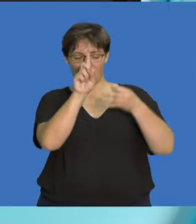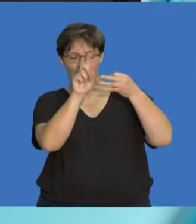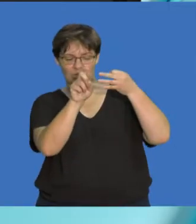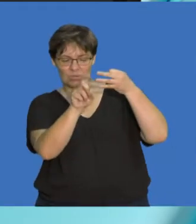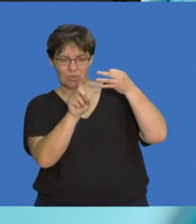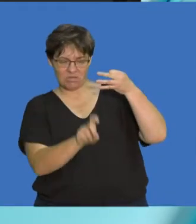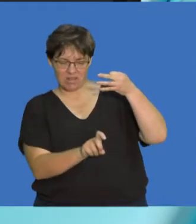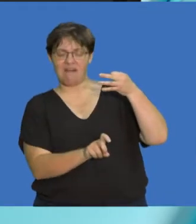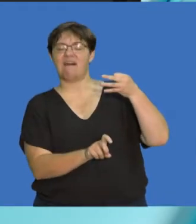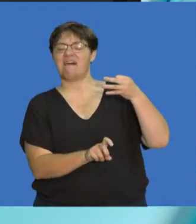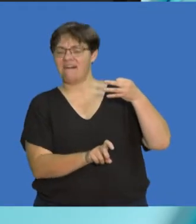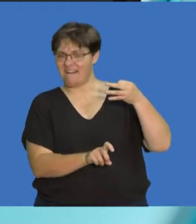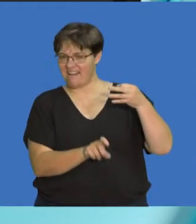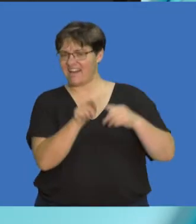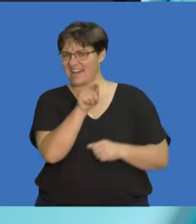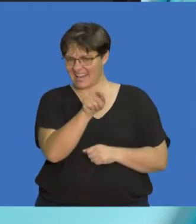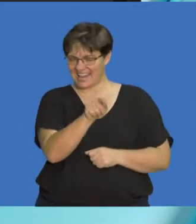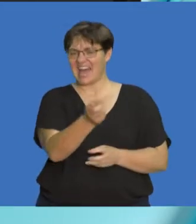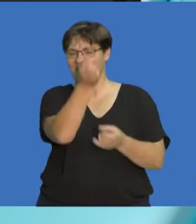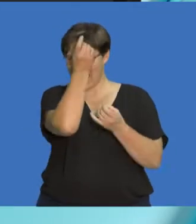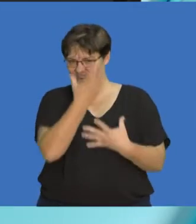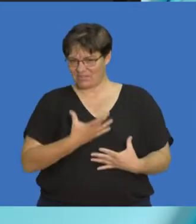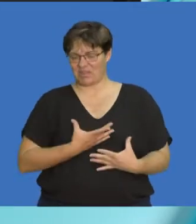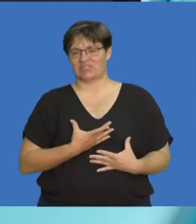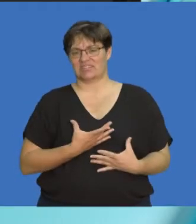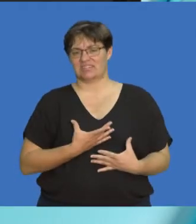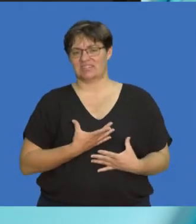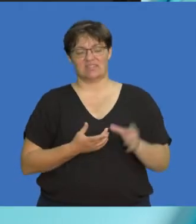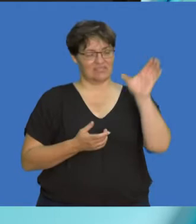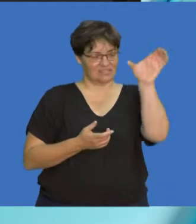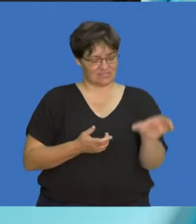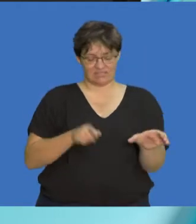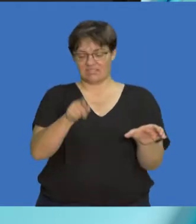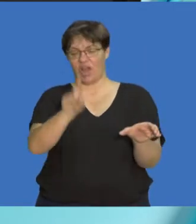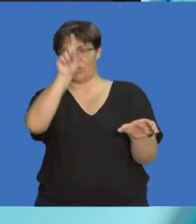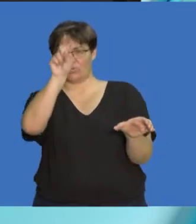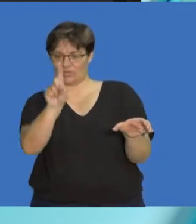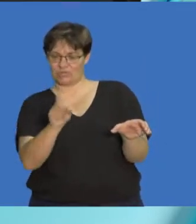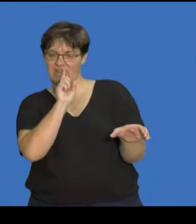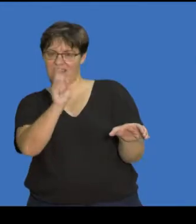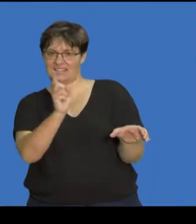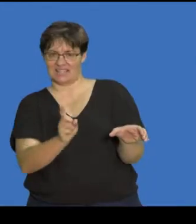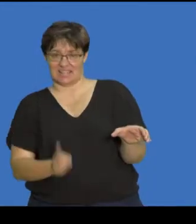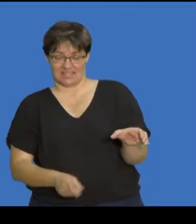you exactly, this is the information that's provided, these are the questions that I have to answer.